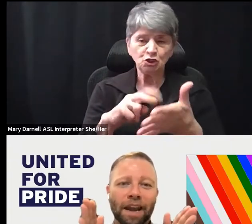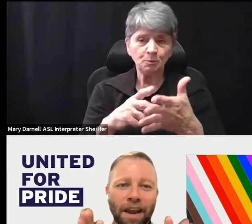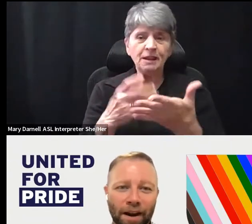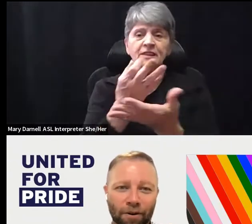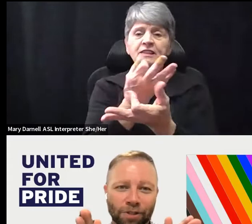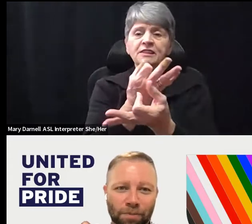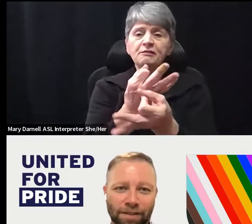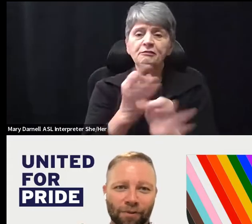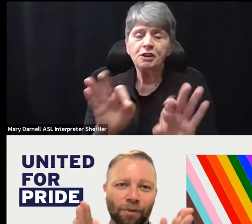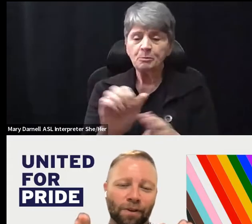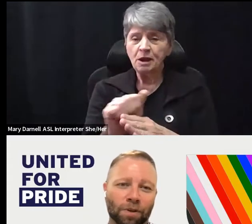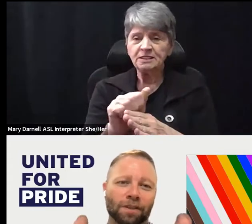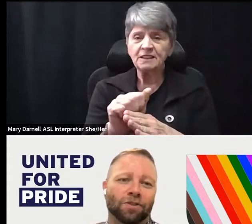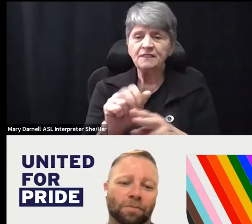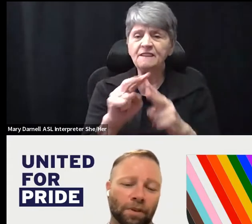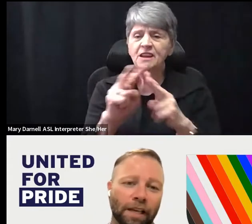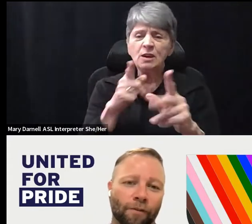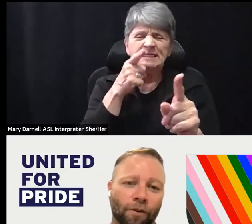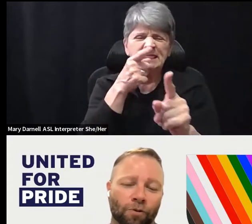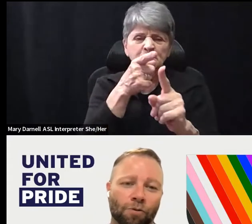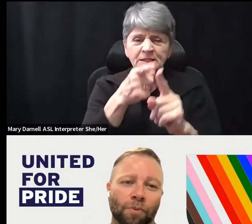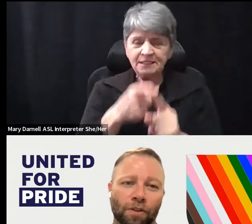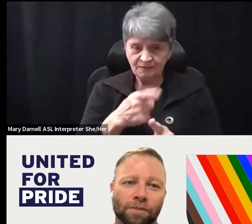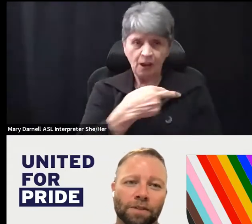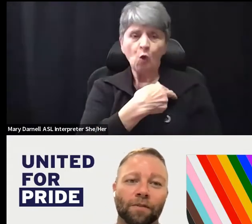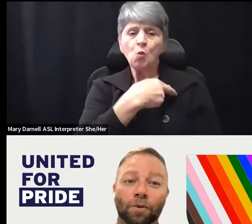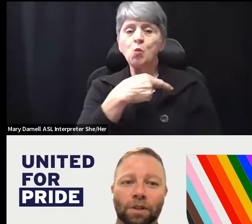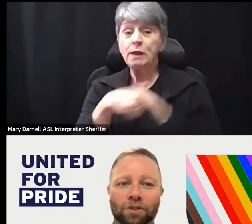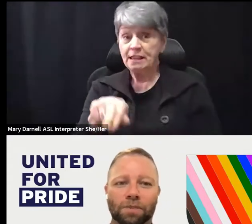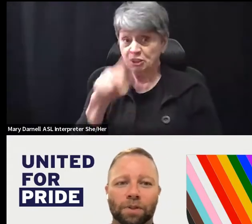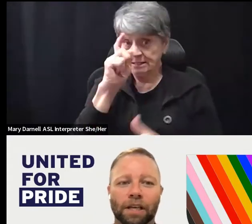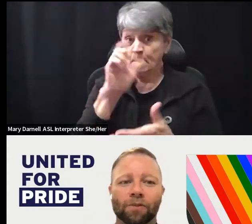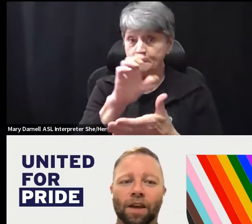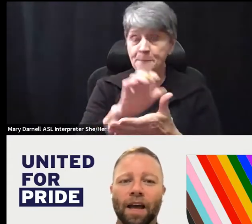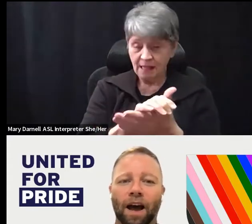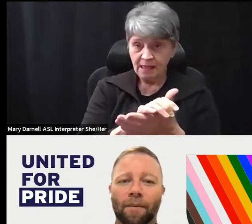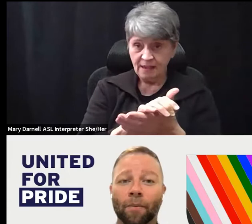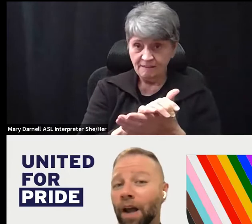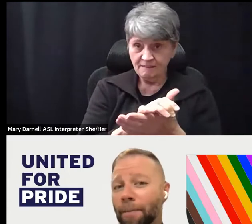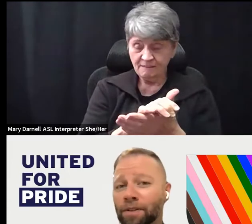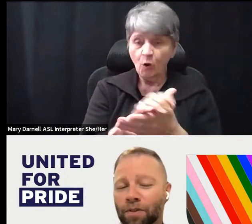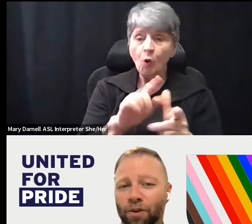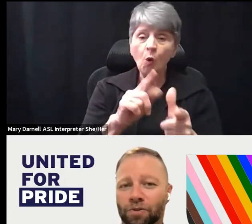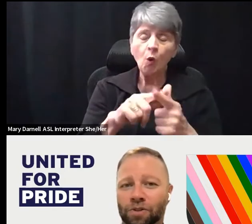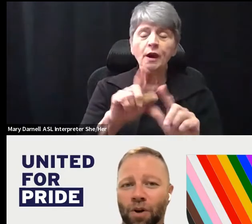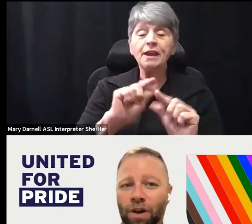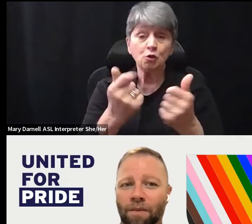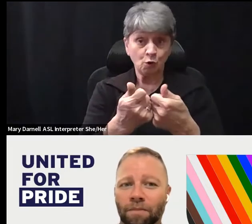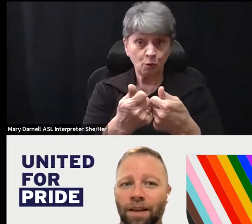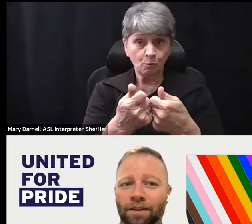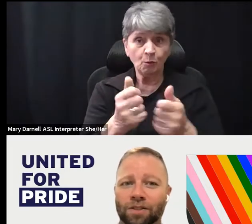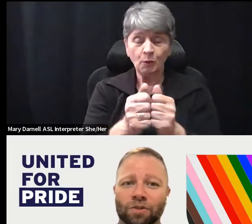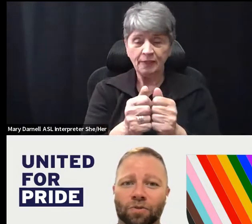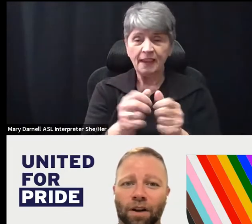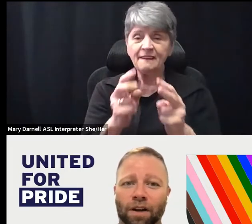very narrow, specific religious belief, or group with a specific religious belief. And what happens when those,